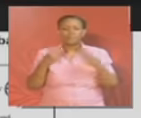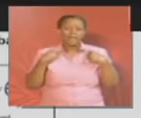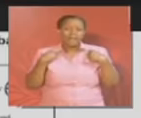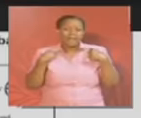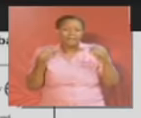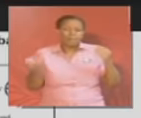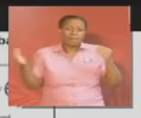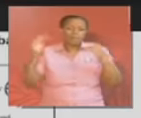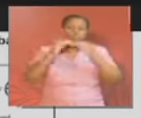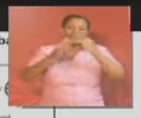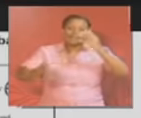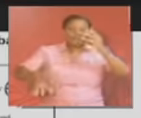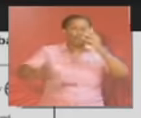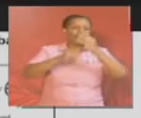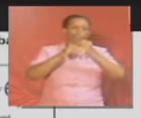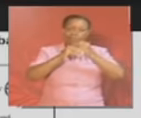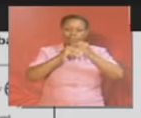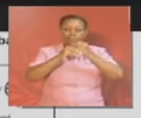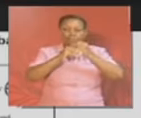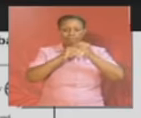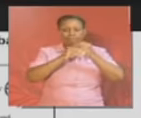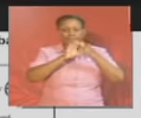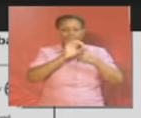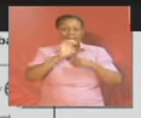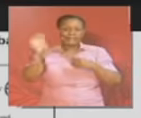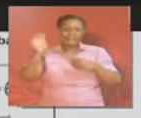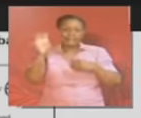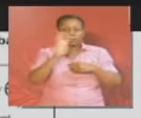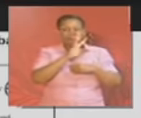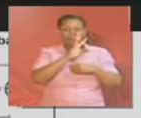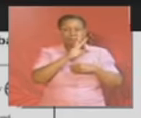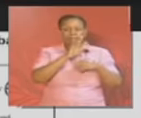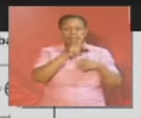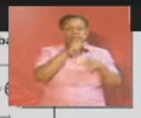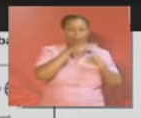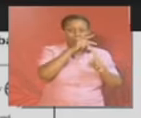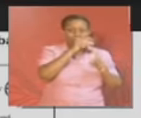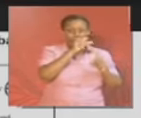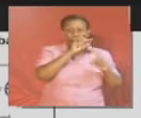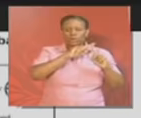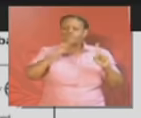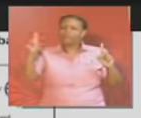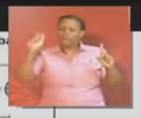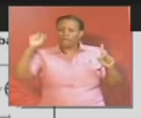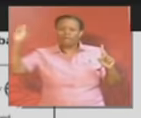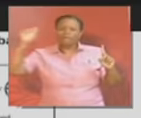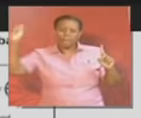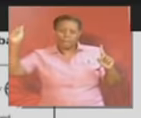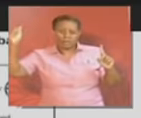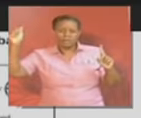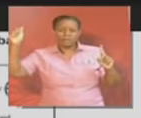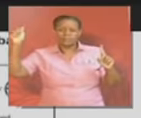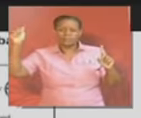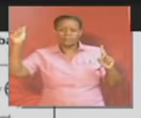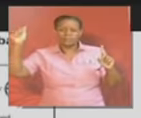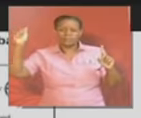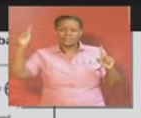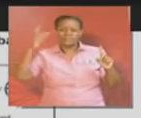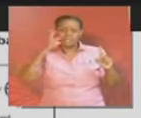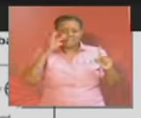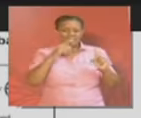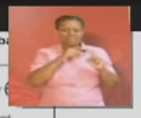Patrick as the largest areas, largest numbers of cases in the communities distributed